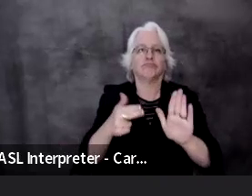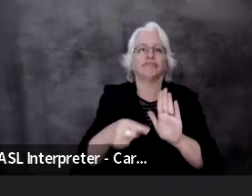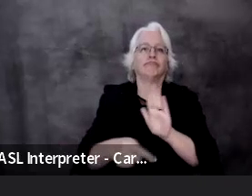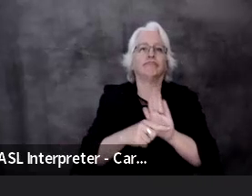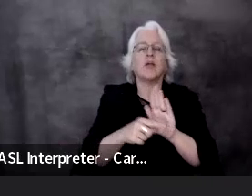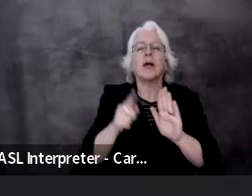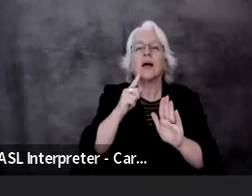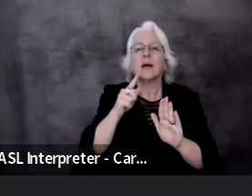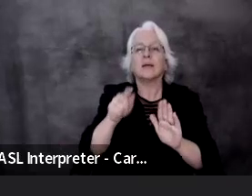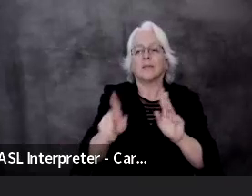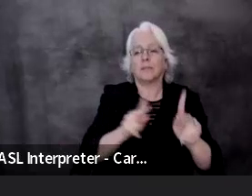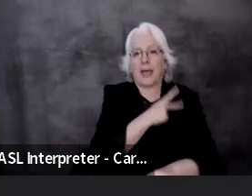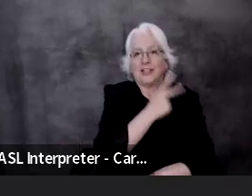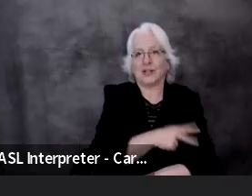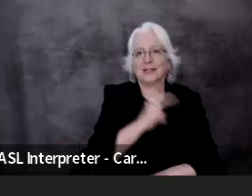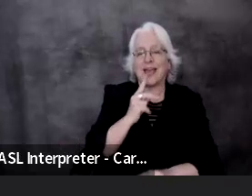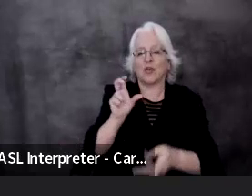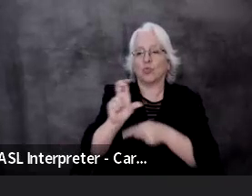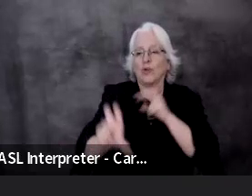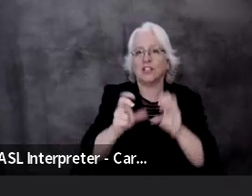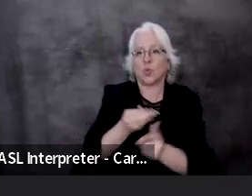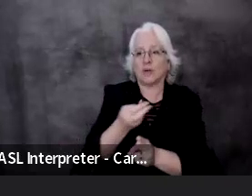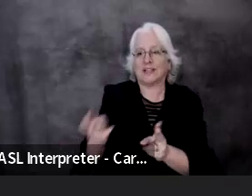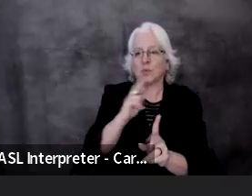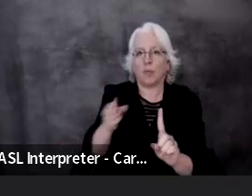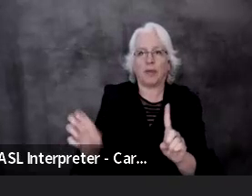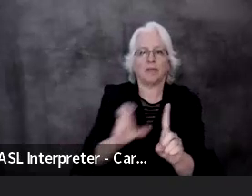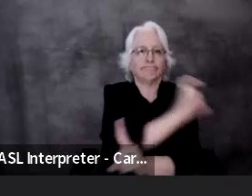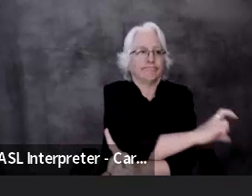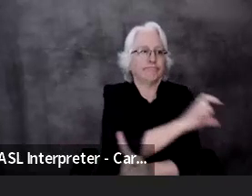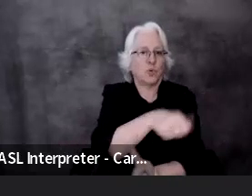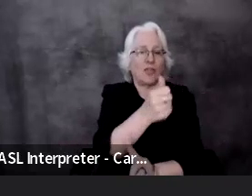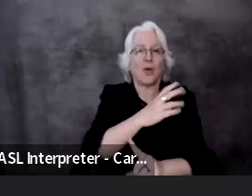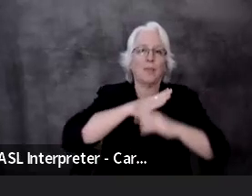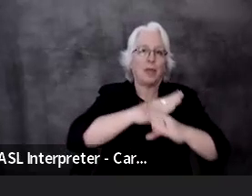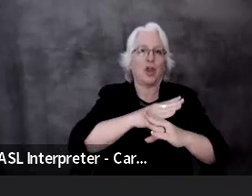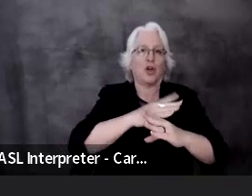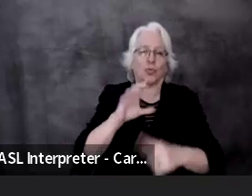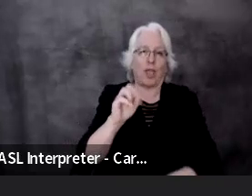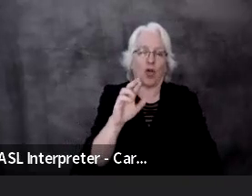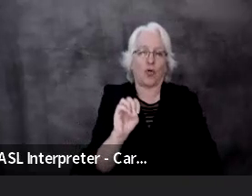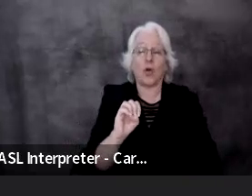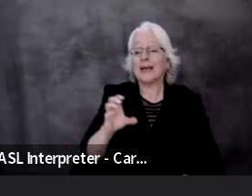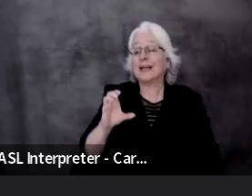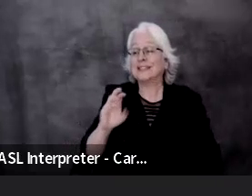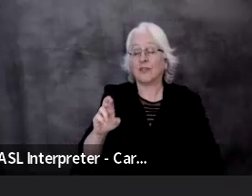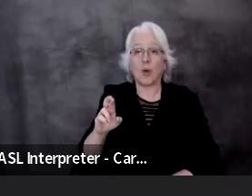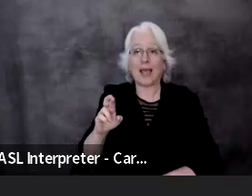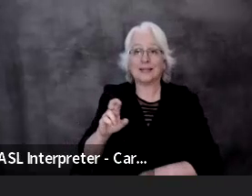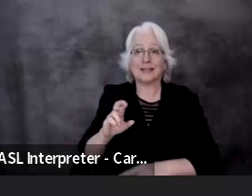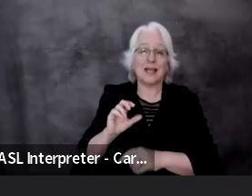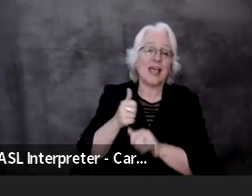misdirect resources, and reinforce or ignore barriers to care. DREDF is concerned that civil rights enforcement